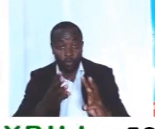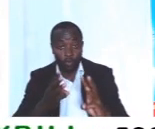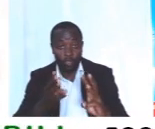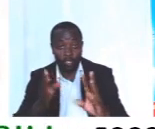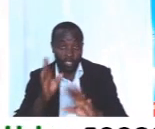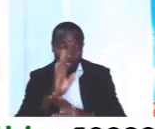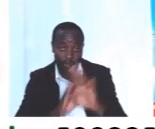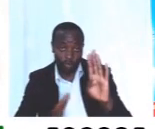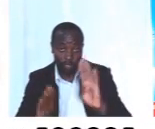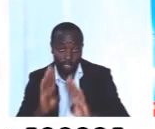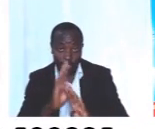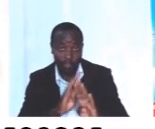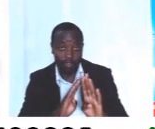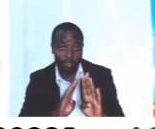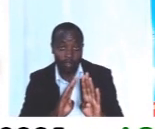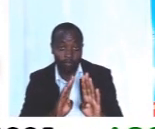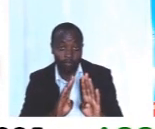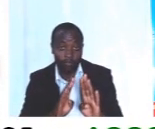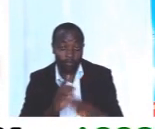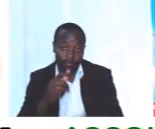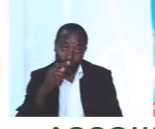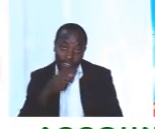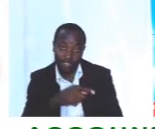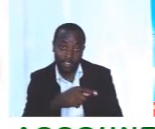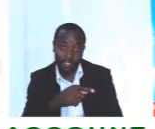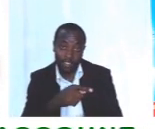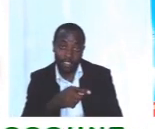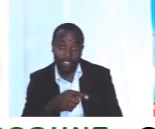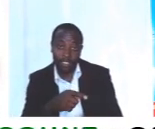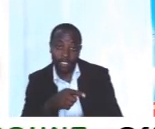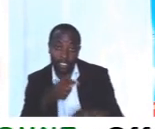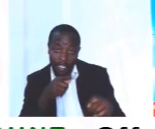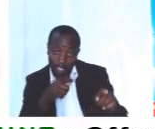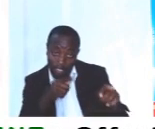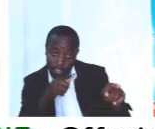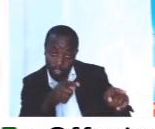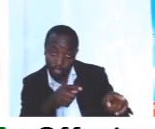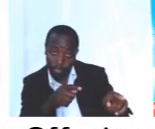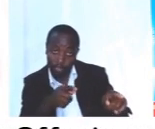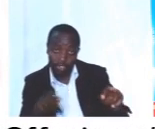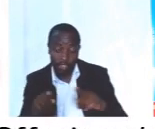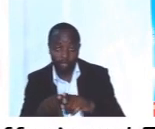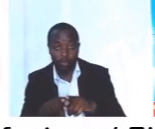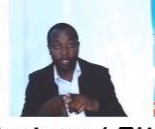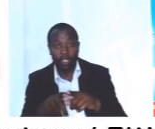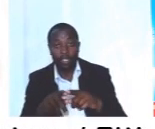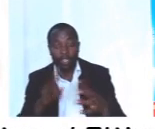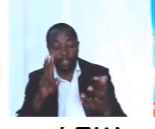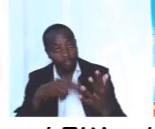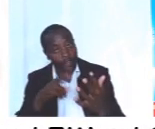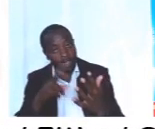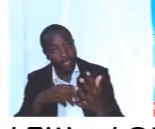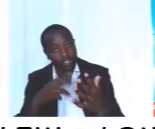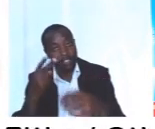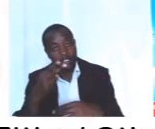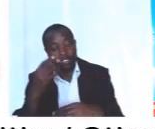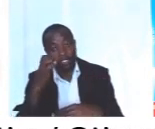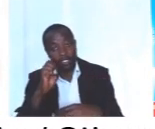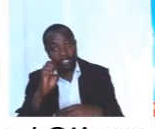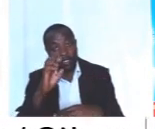length of time. This attitude, as we have read in Hebrews 12, has no basis in